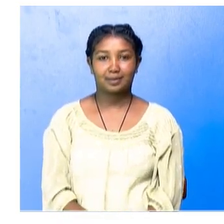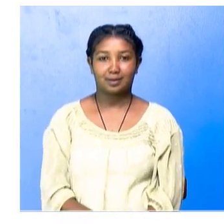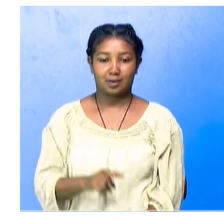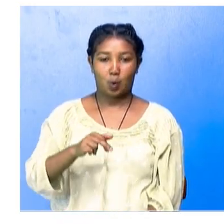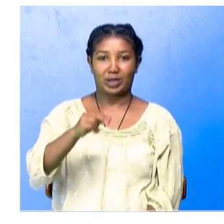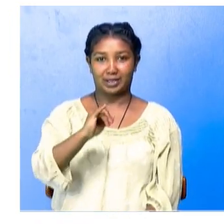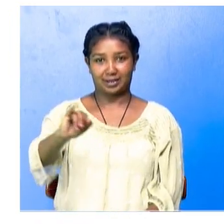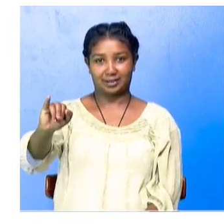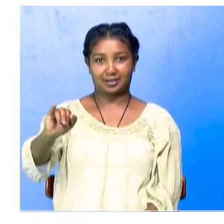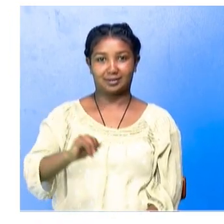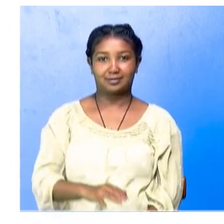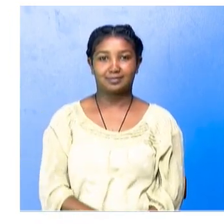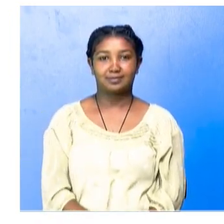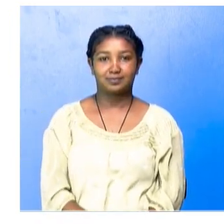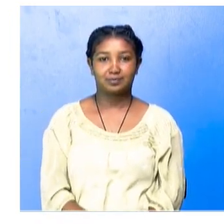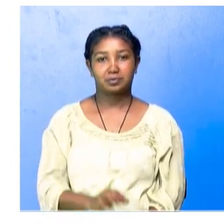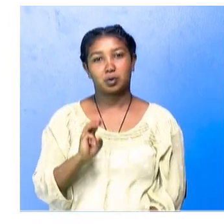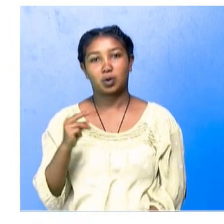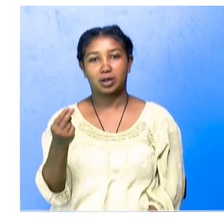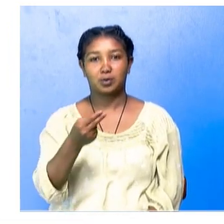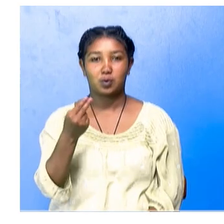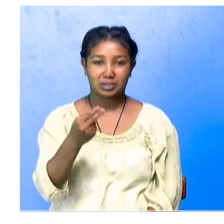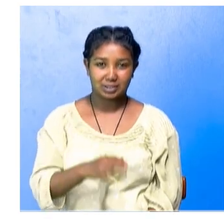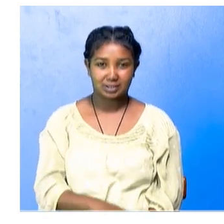walking. We can use